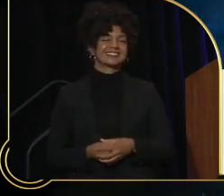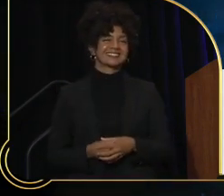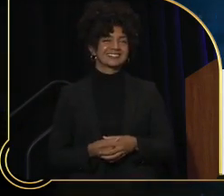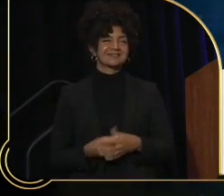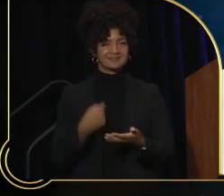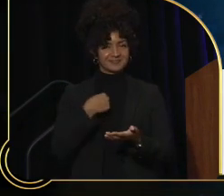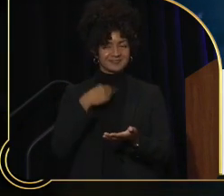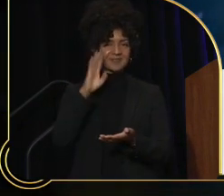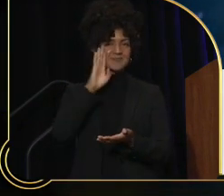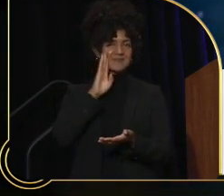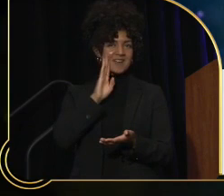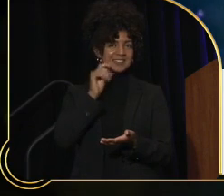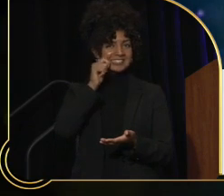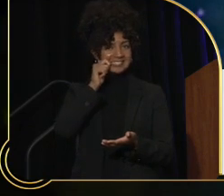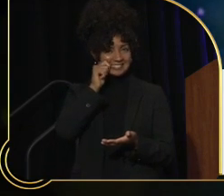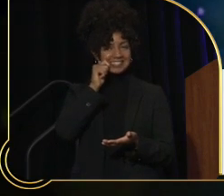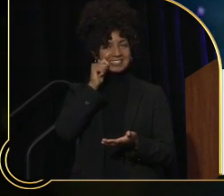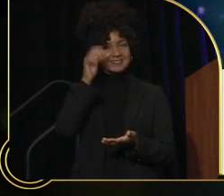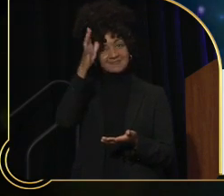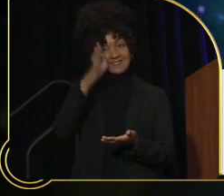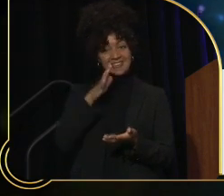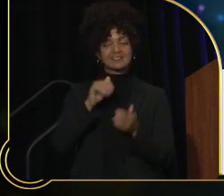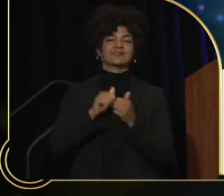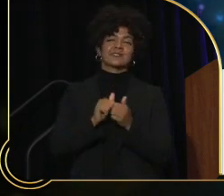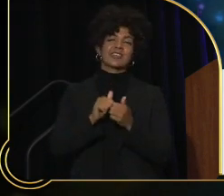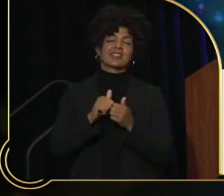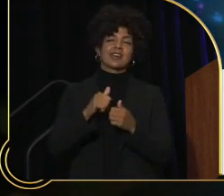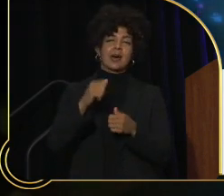I'm a brown-skinned man with a black and gray jacket